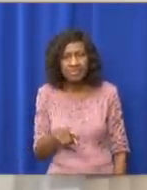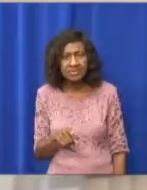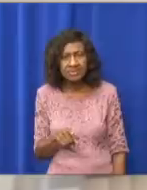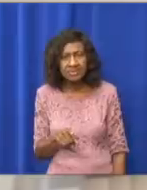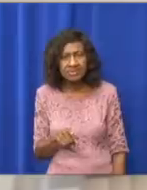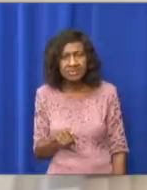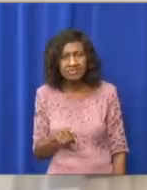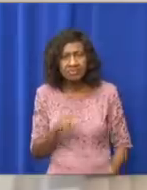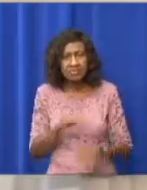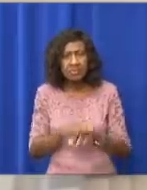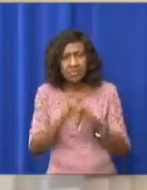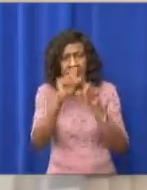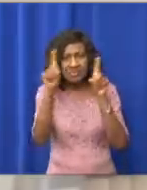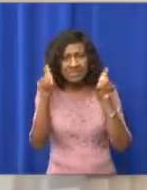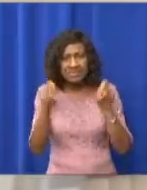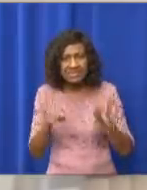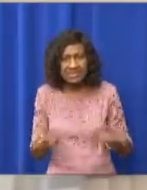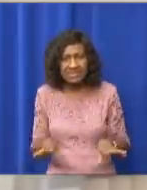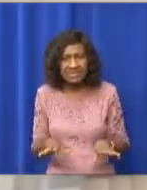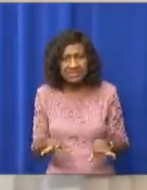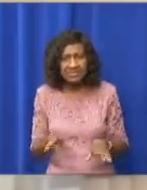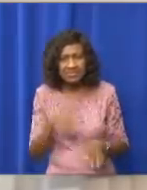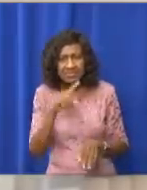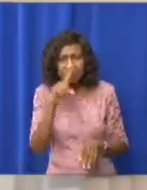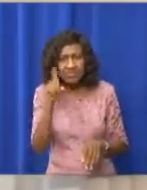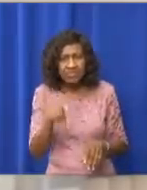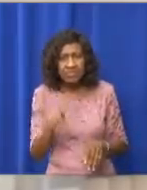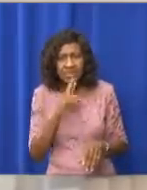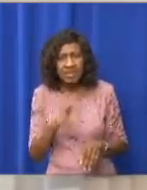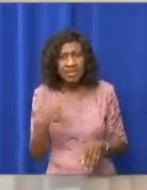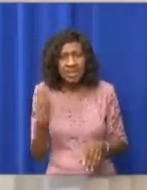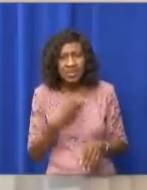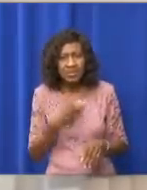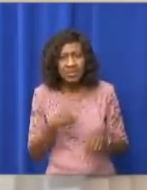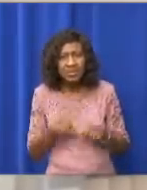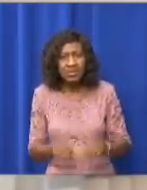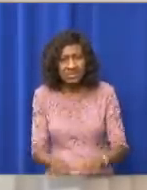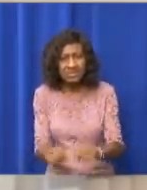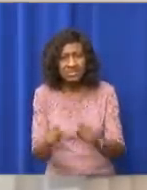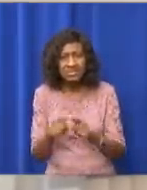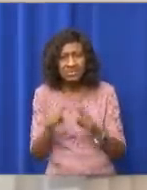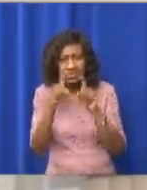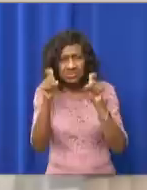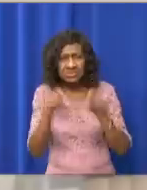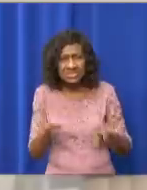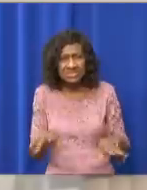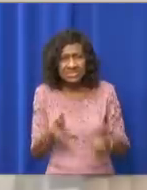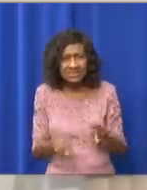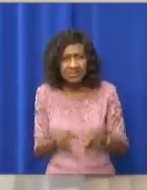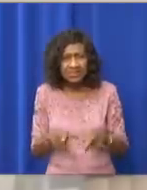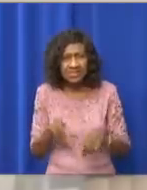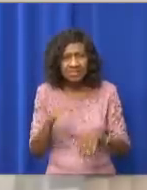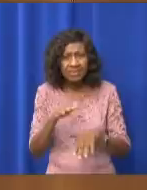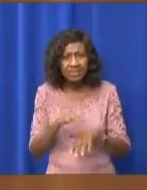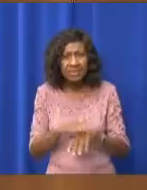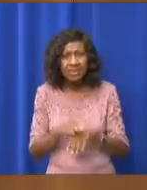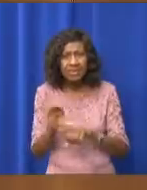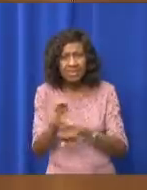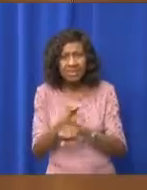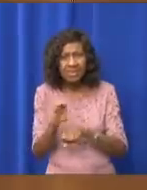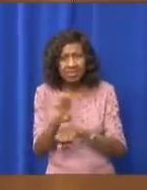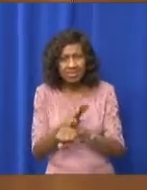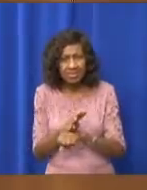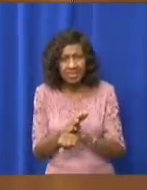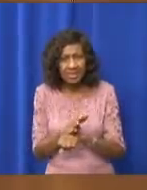question on the tests. Are we still testing our residents on the sister islands, or have we finished that round of testing?